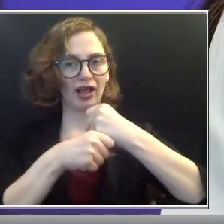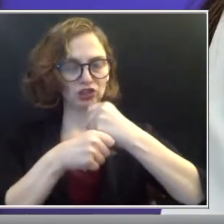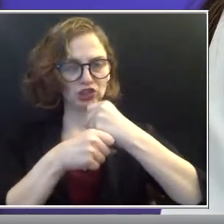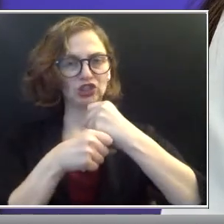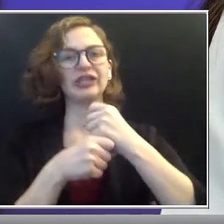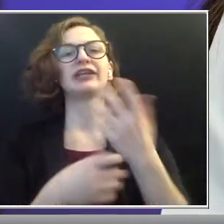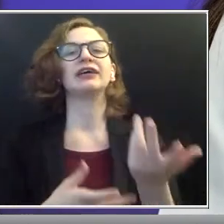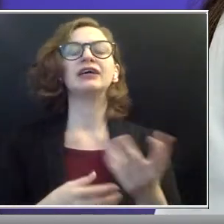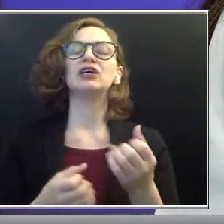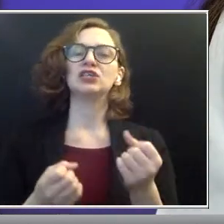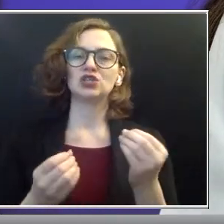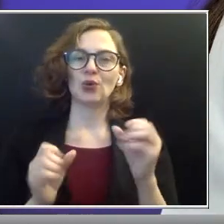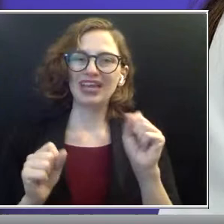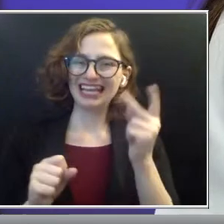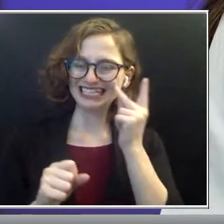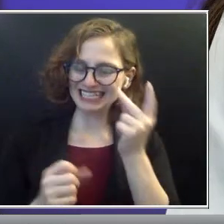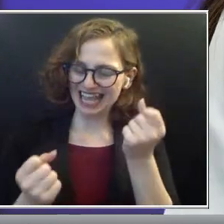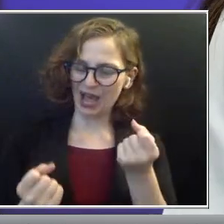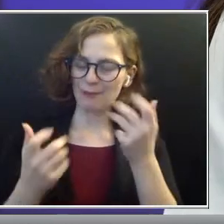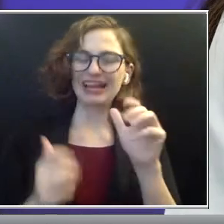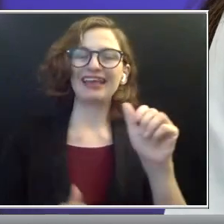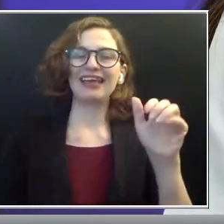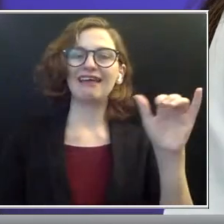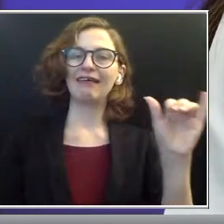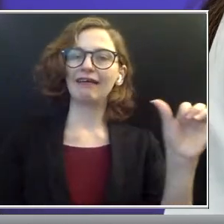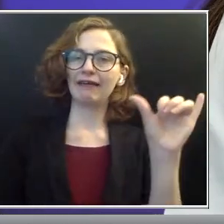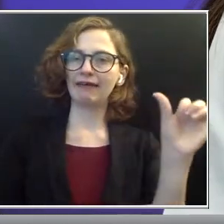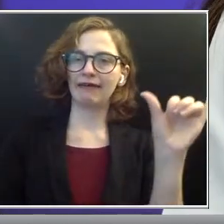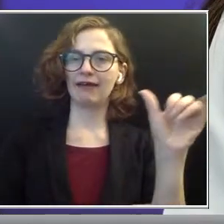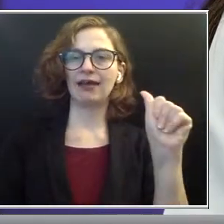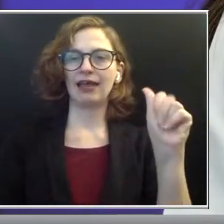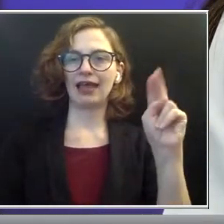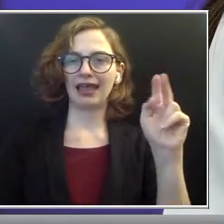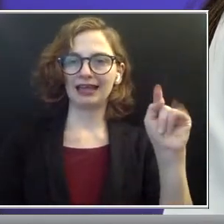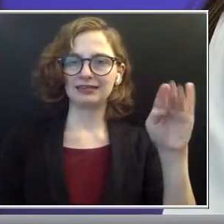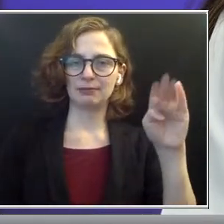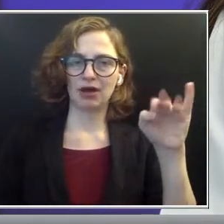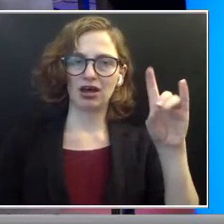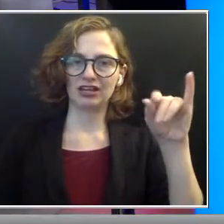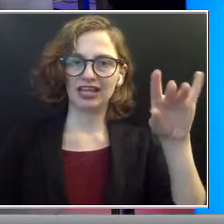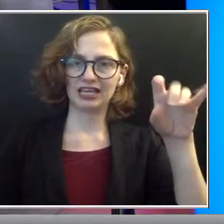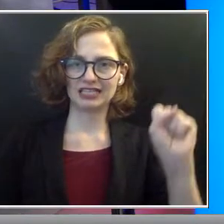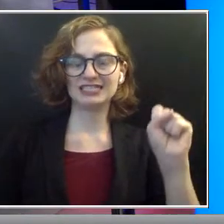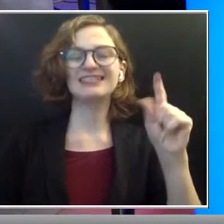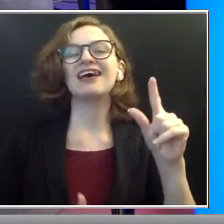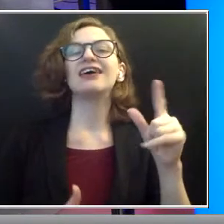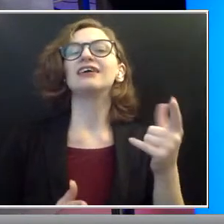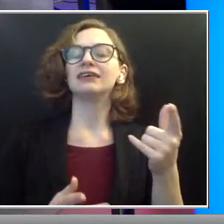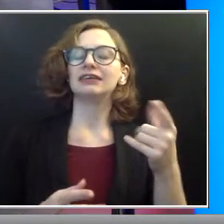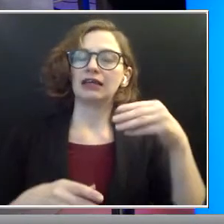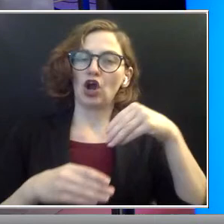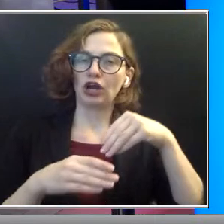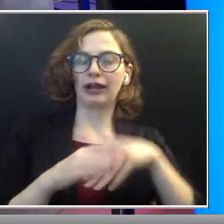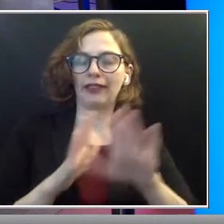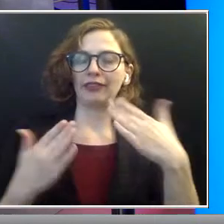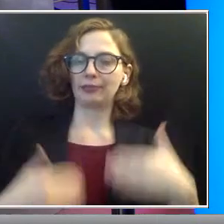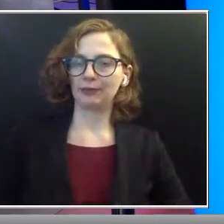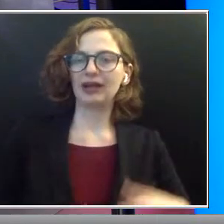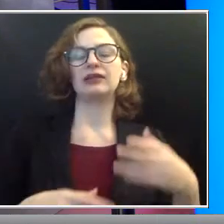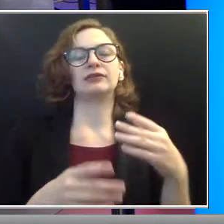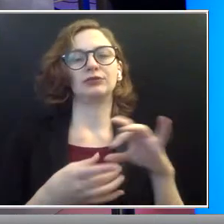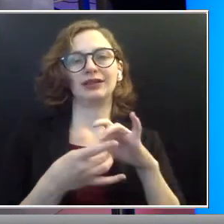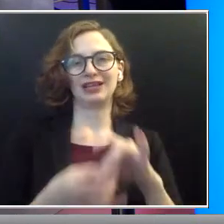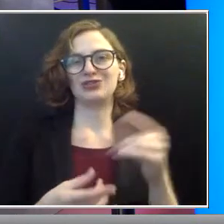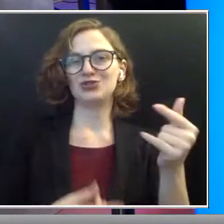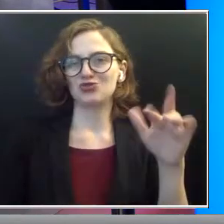in Graves' disease that cause the excessive thyroid hormone production with these medicines. We're going to get to Dr. Surface in one more second. One more